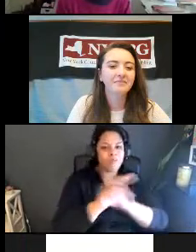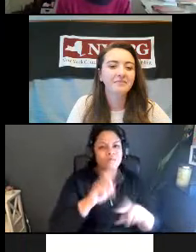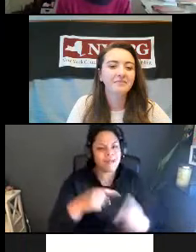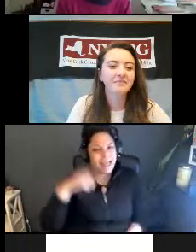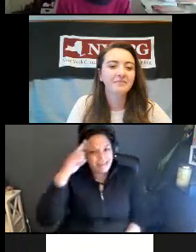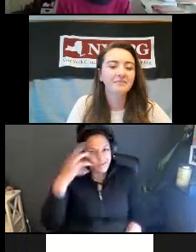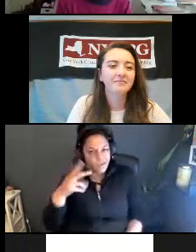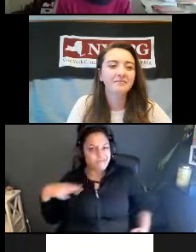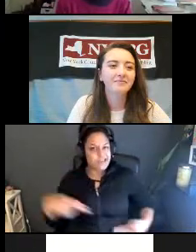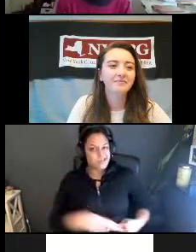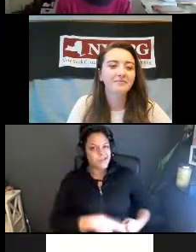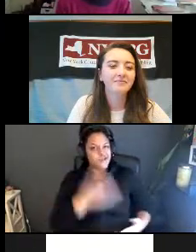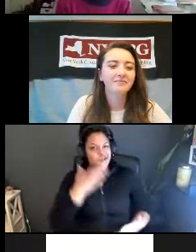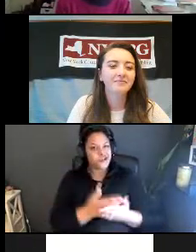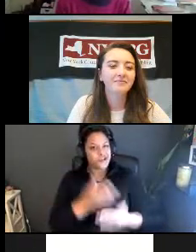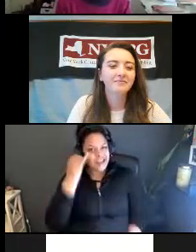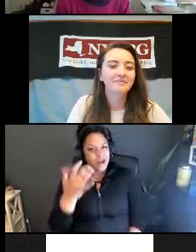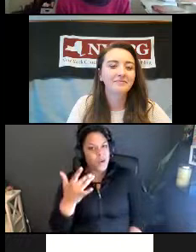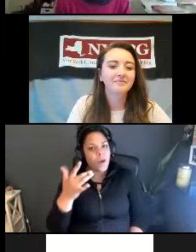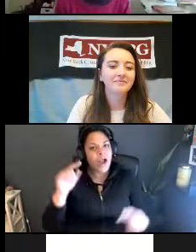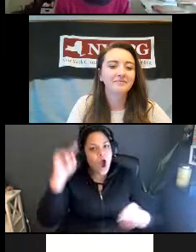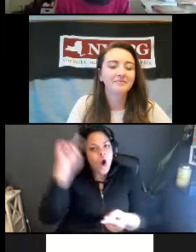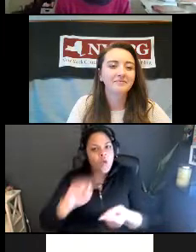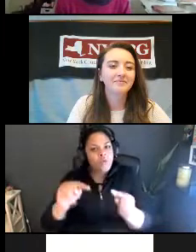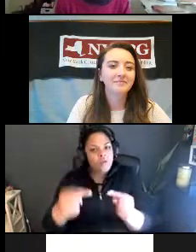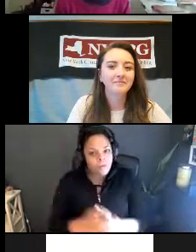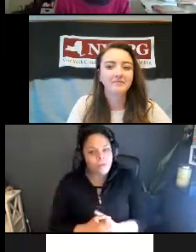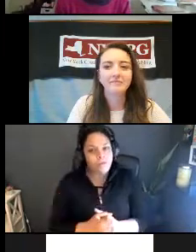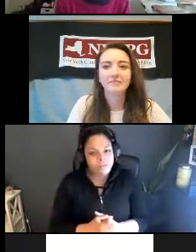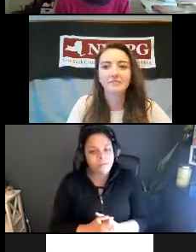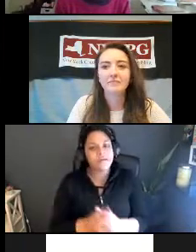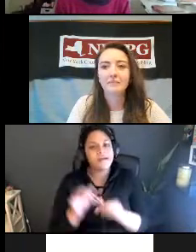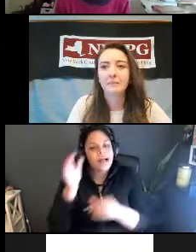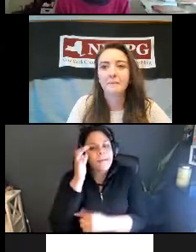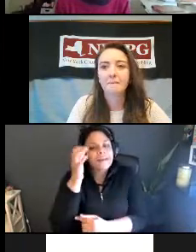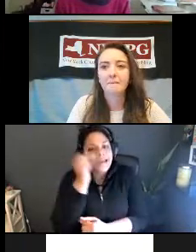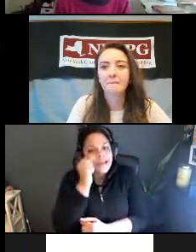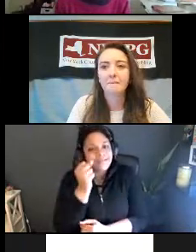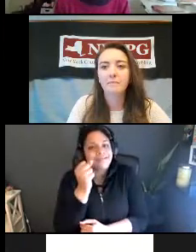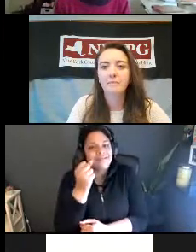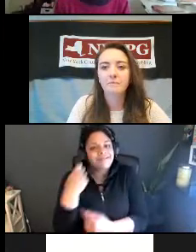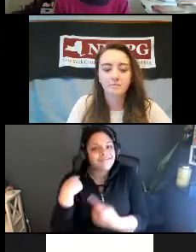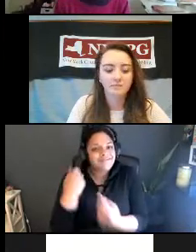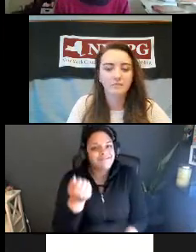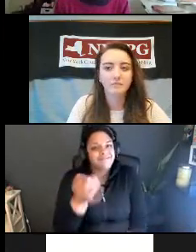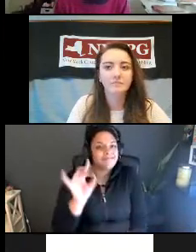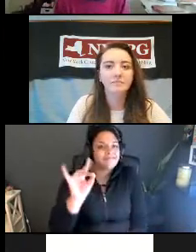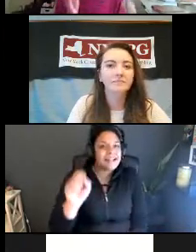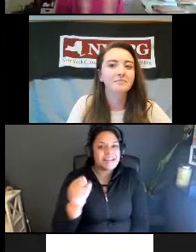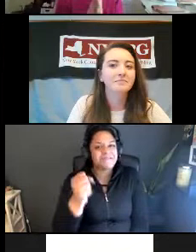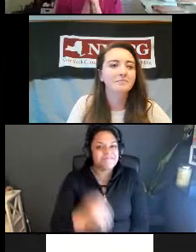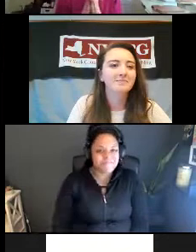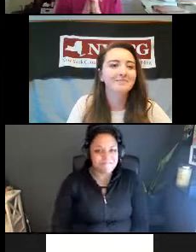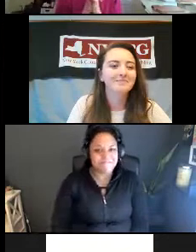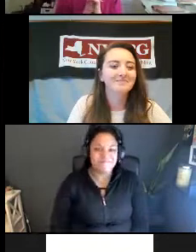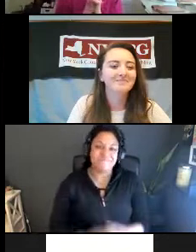are a good idea. Harm reduction. Practicing common sense since the 1980s.